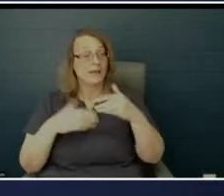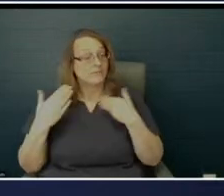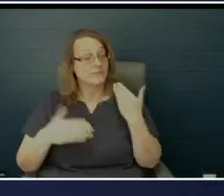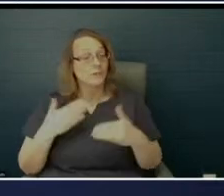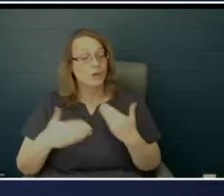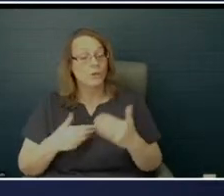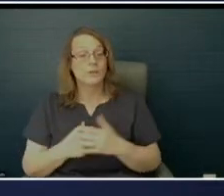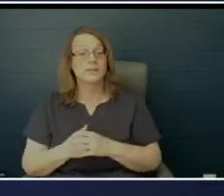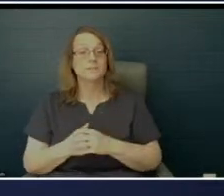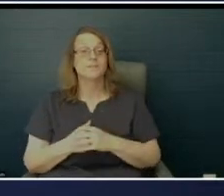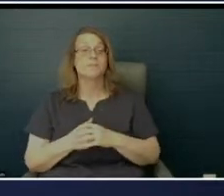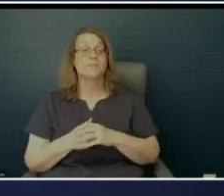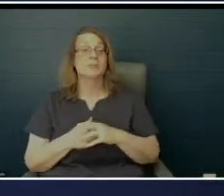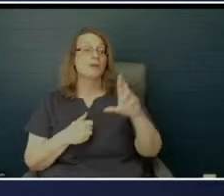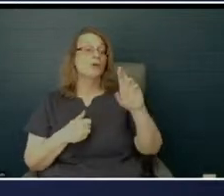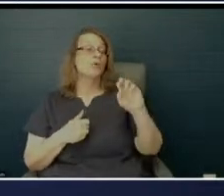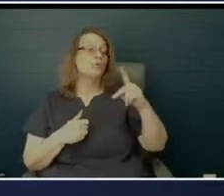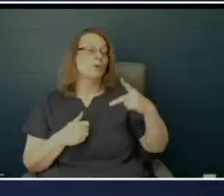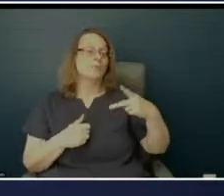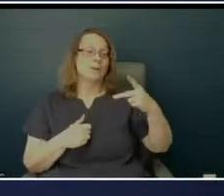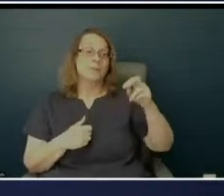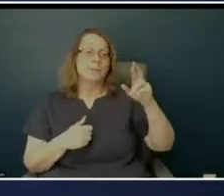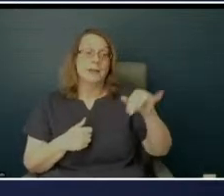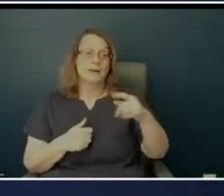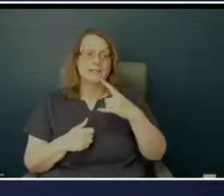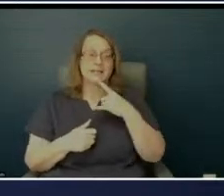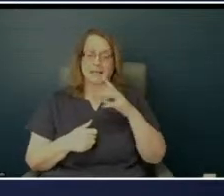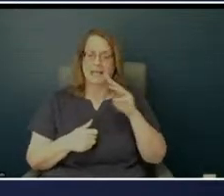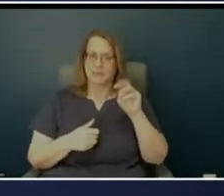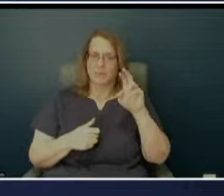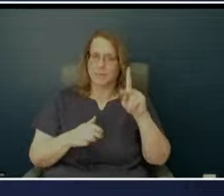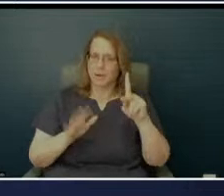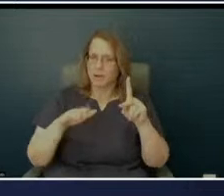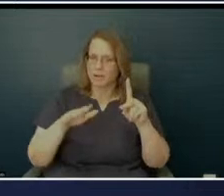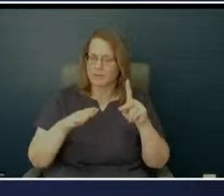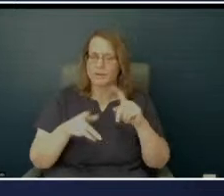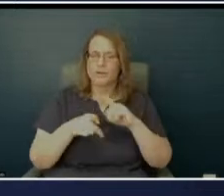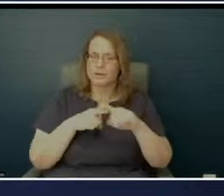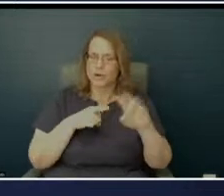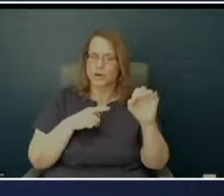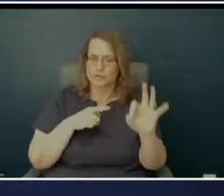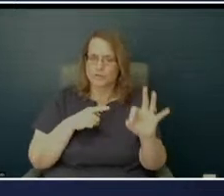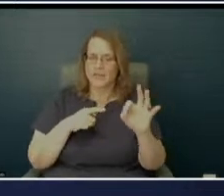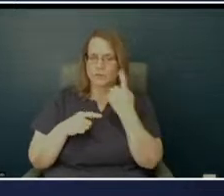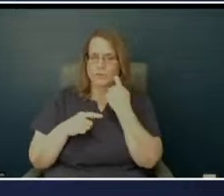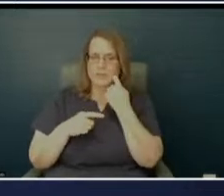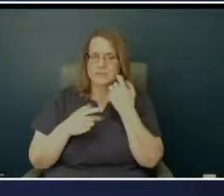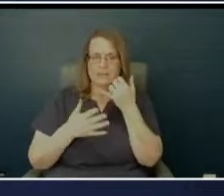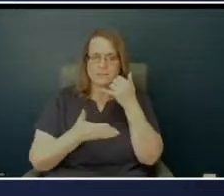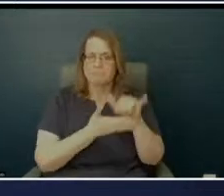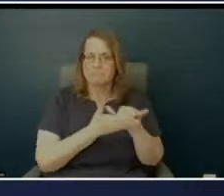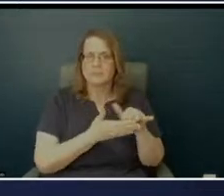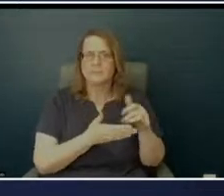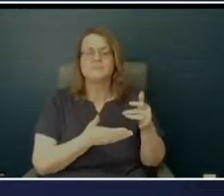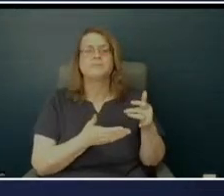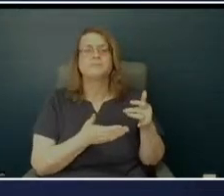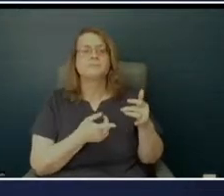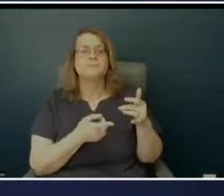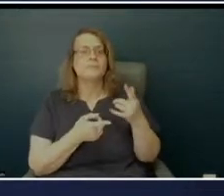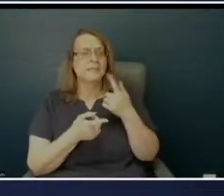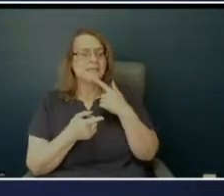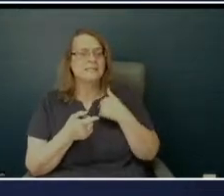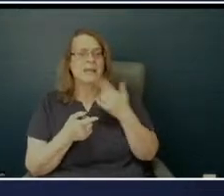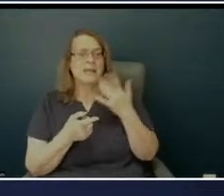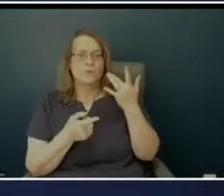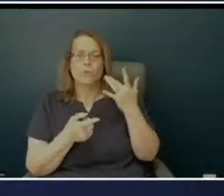and says, quote, Mark, you should call Jeff. I just got off the phone with him, and he explained to me why the principal deputy won't